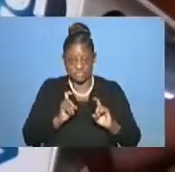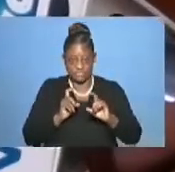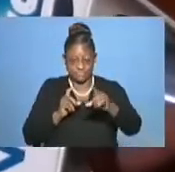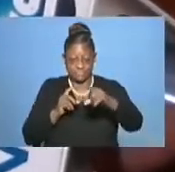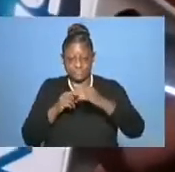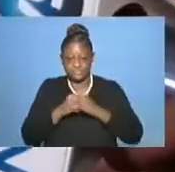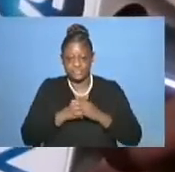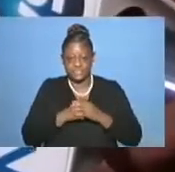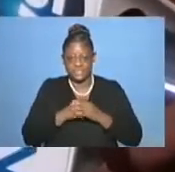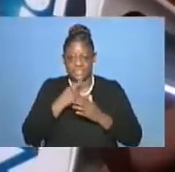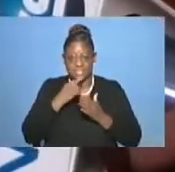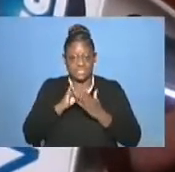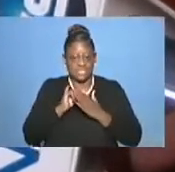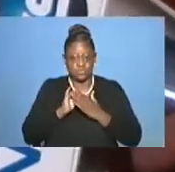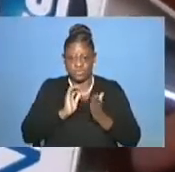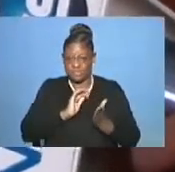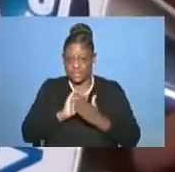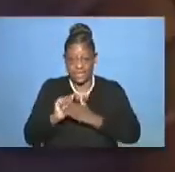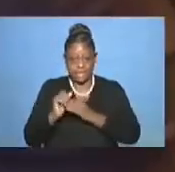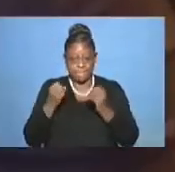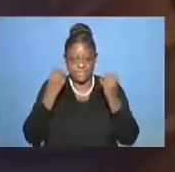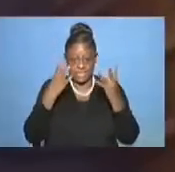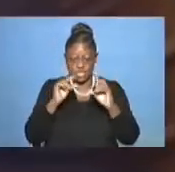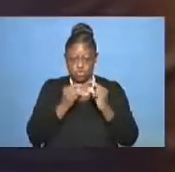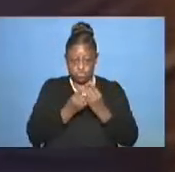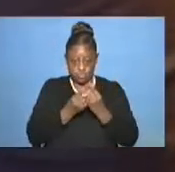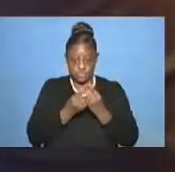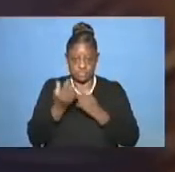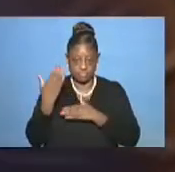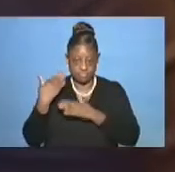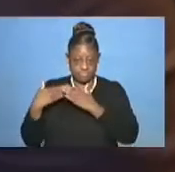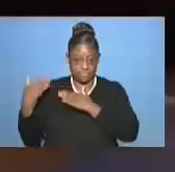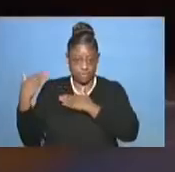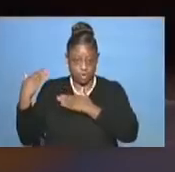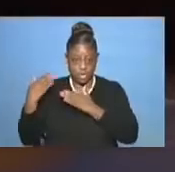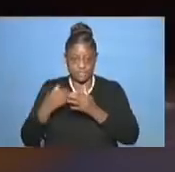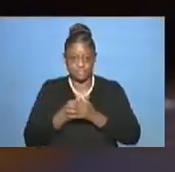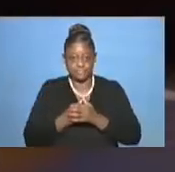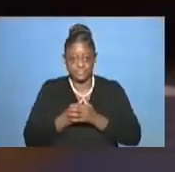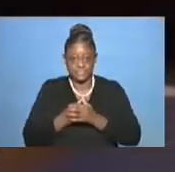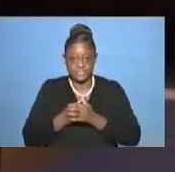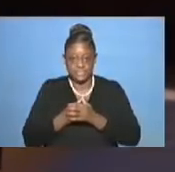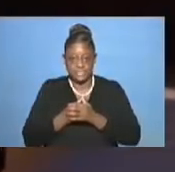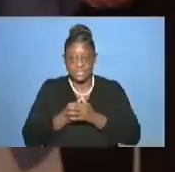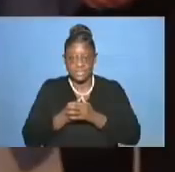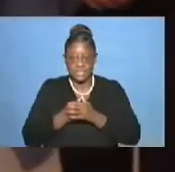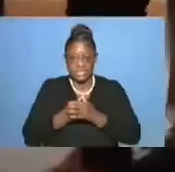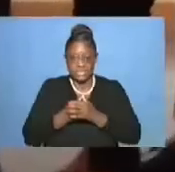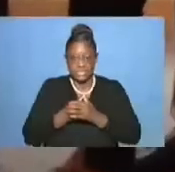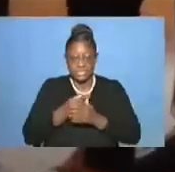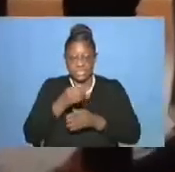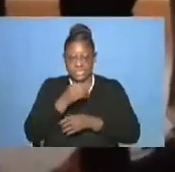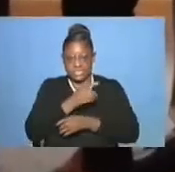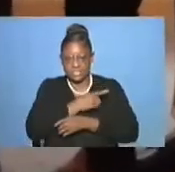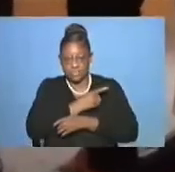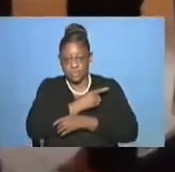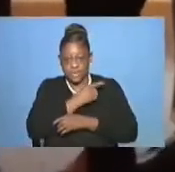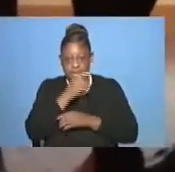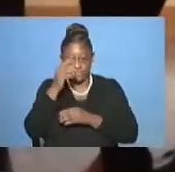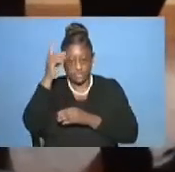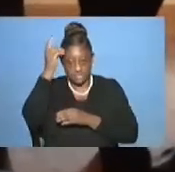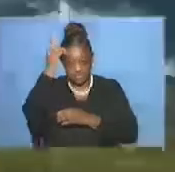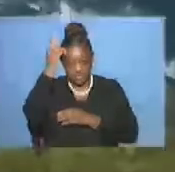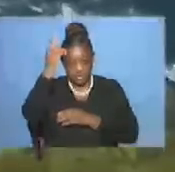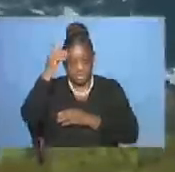have led many missions abroad. And according to the Minister of Tourism, Investments and Aviation, Deputy Prime Minister, the Honorable